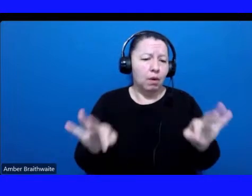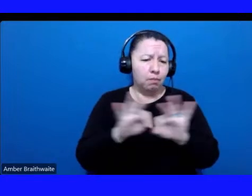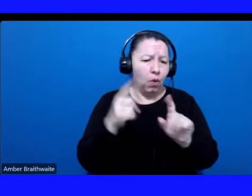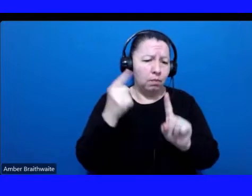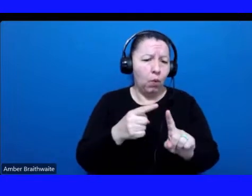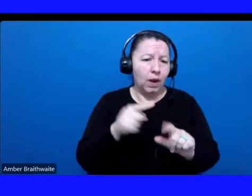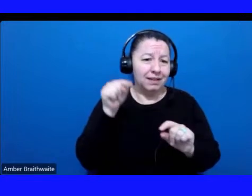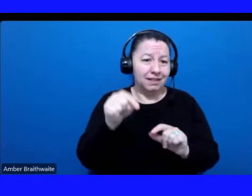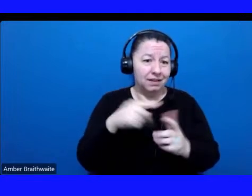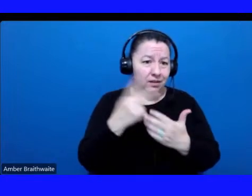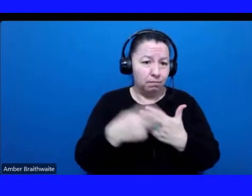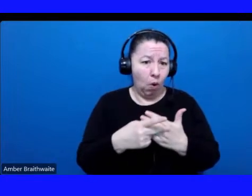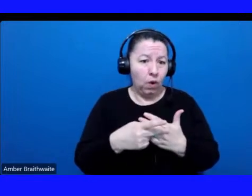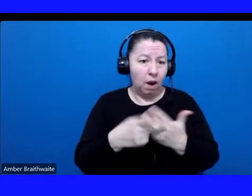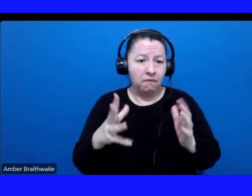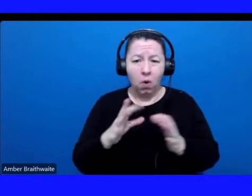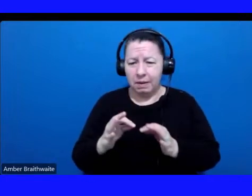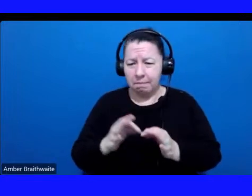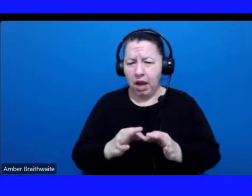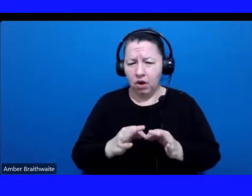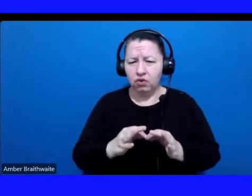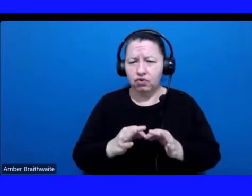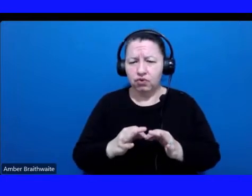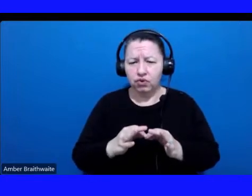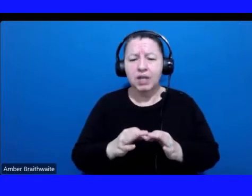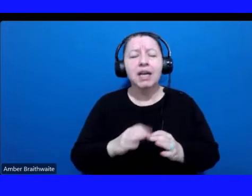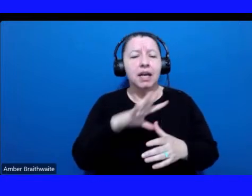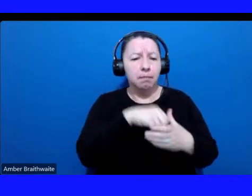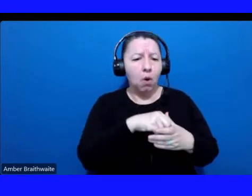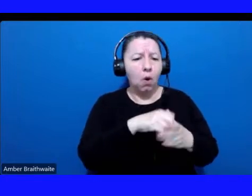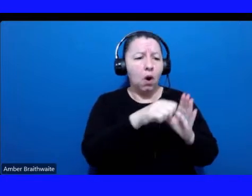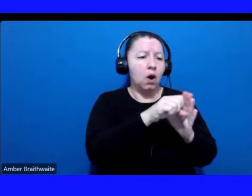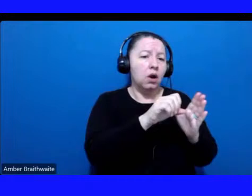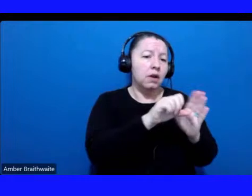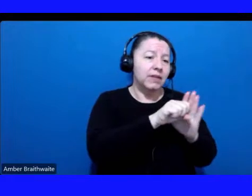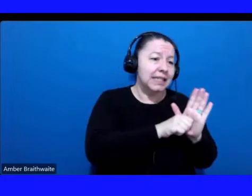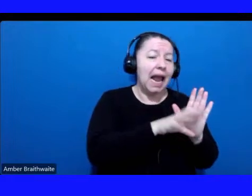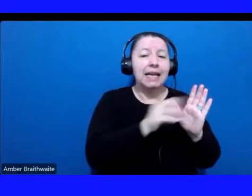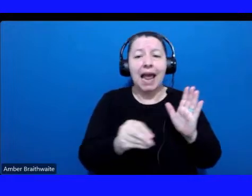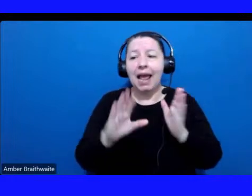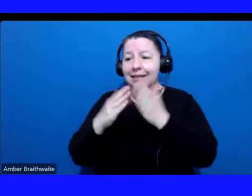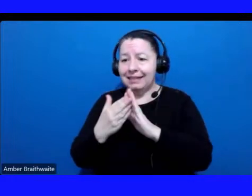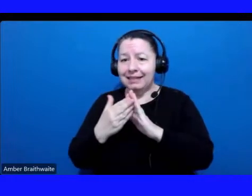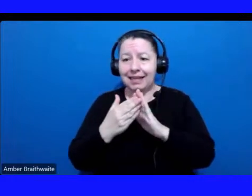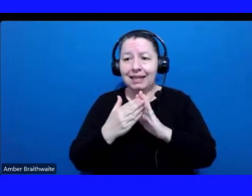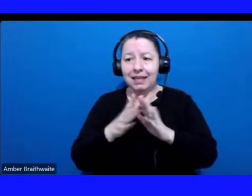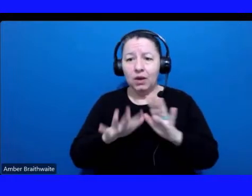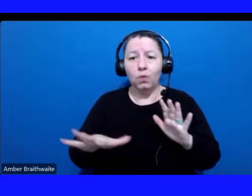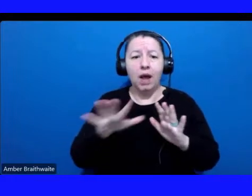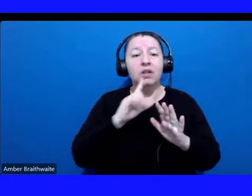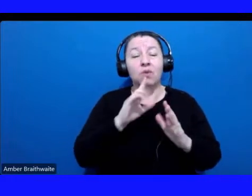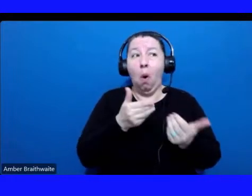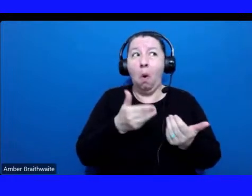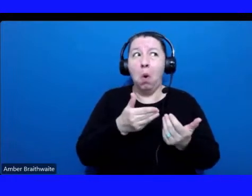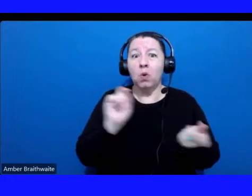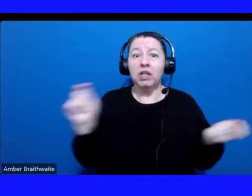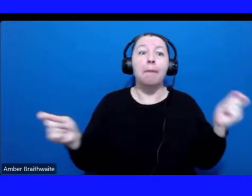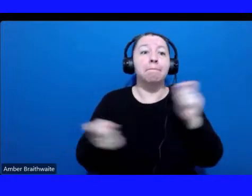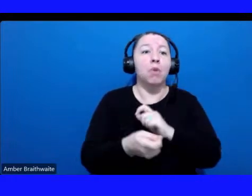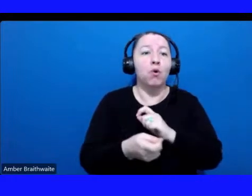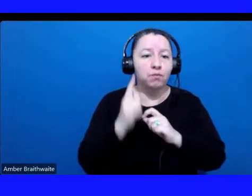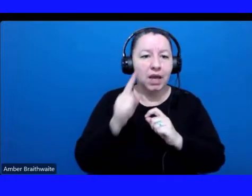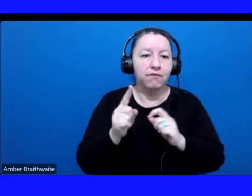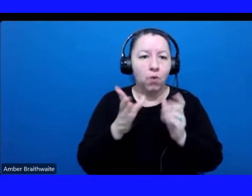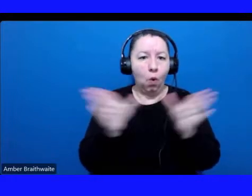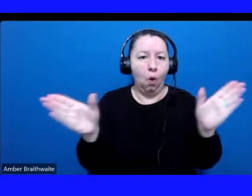our early intervention closed loop referral model and the early childhood community health worker model to